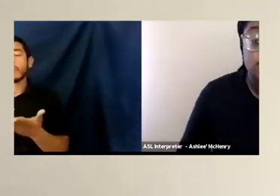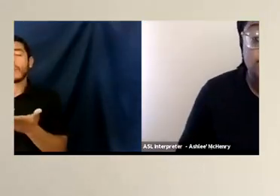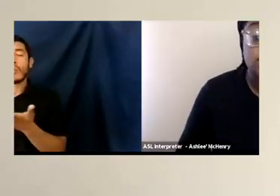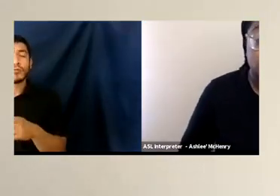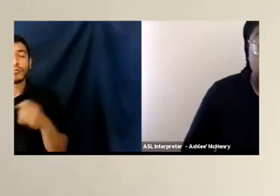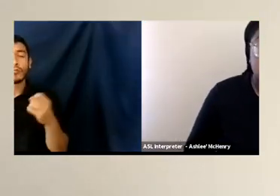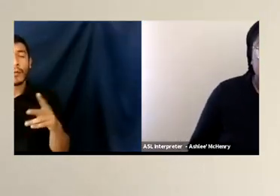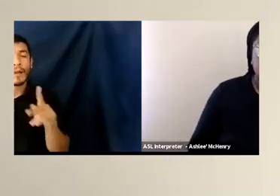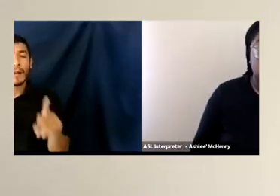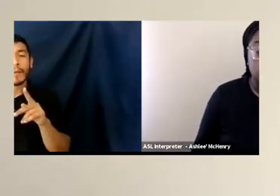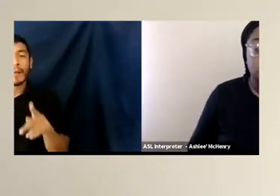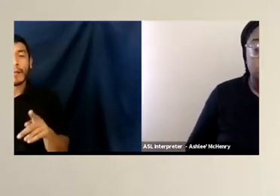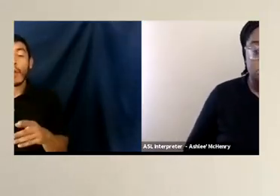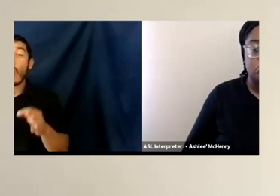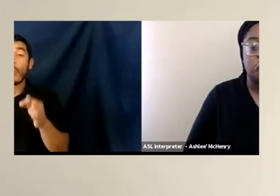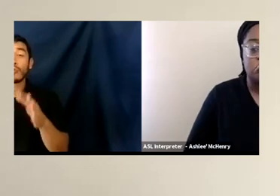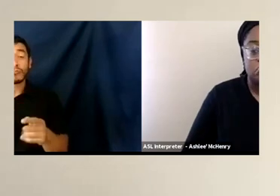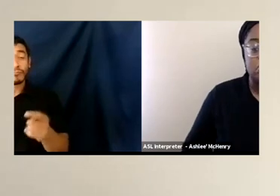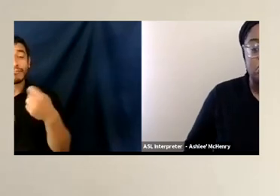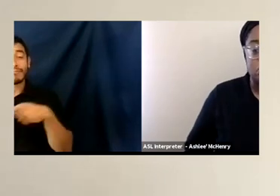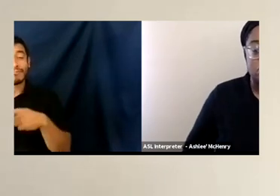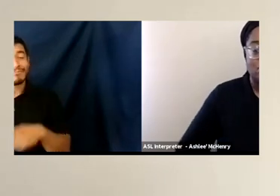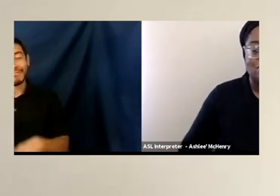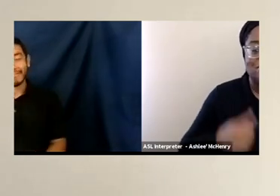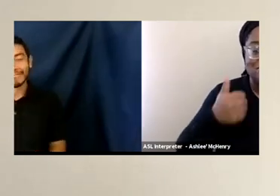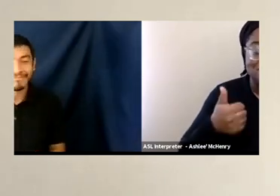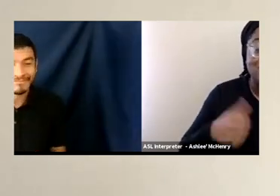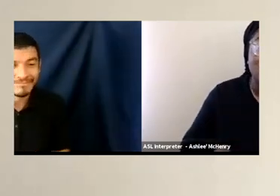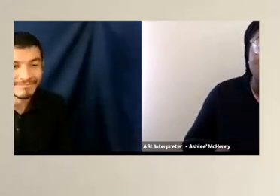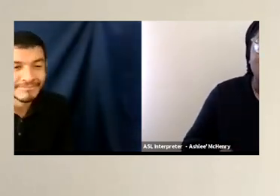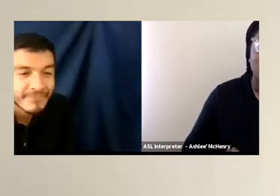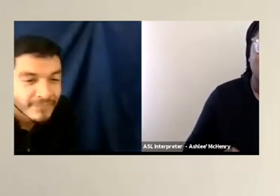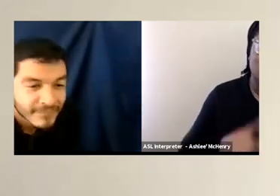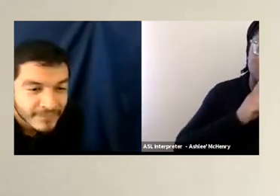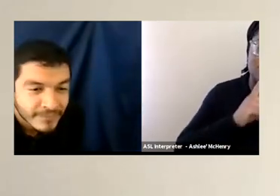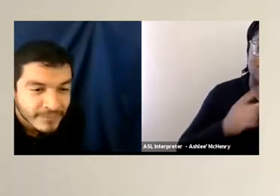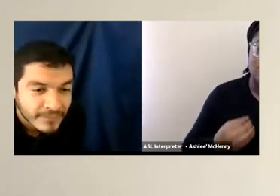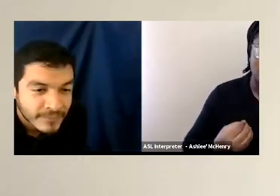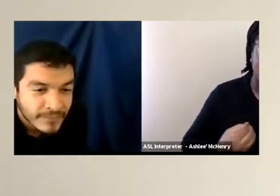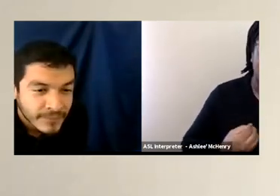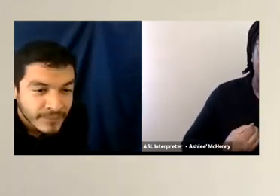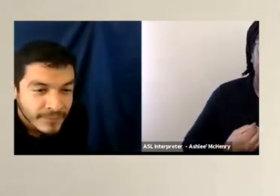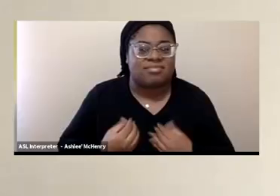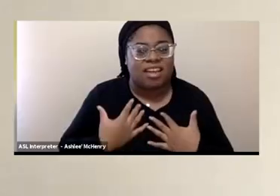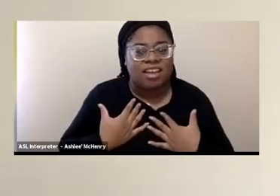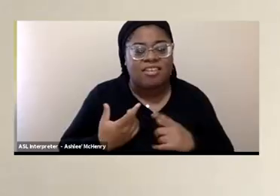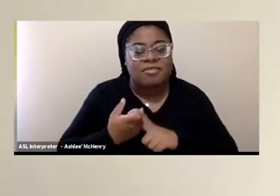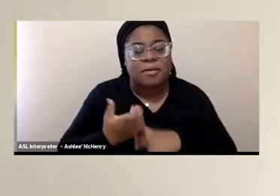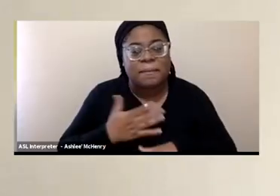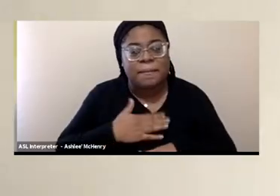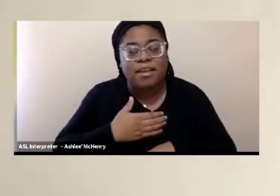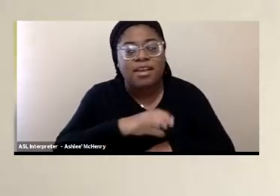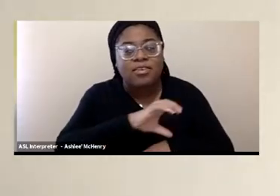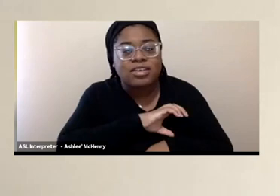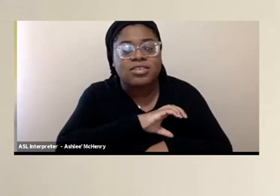many people watching Andy Mack that were empowered by my character and